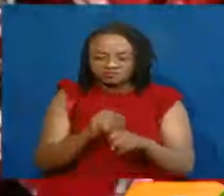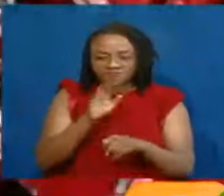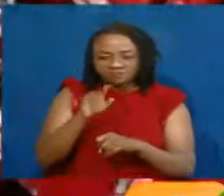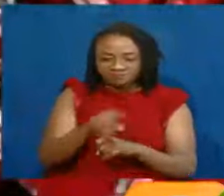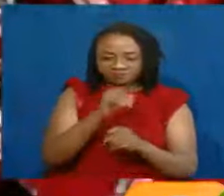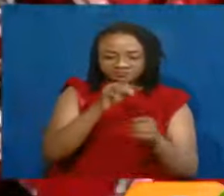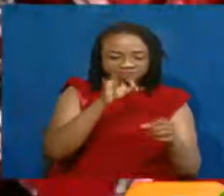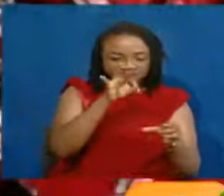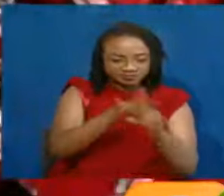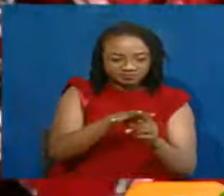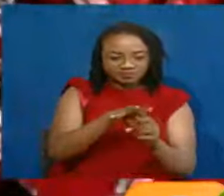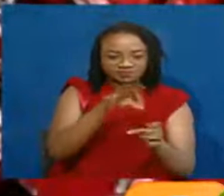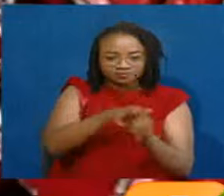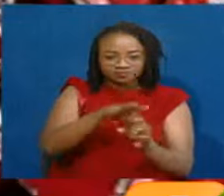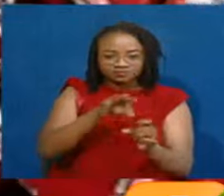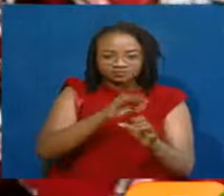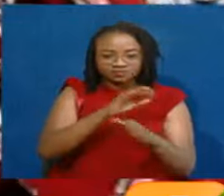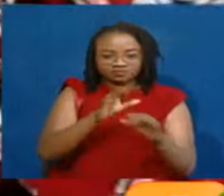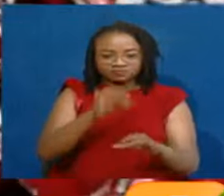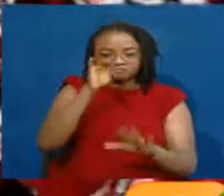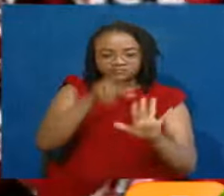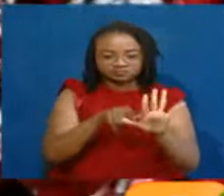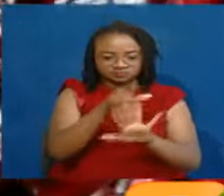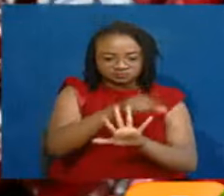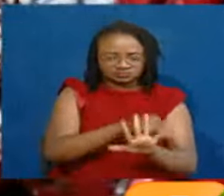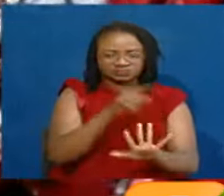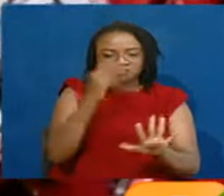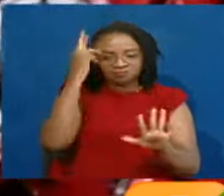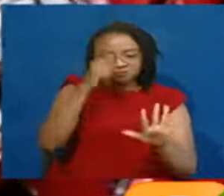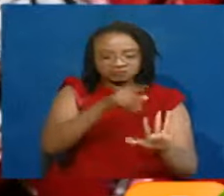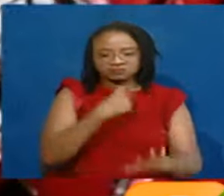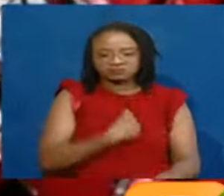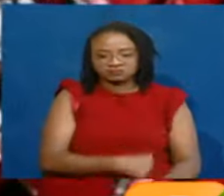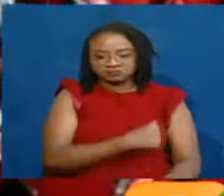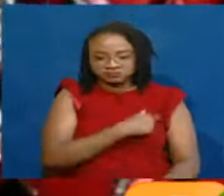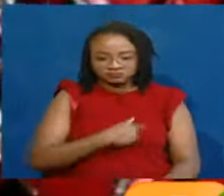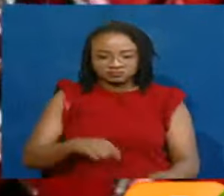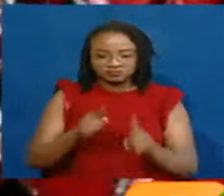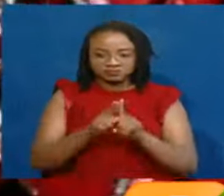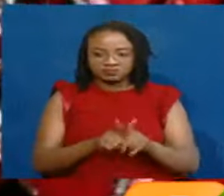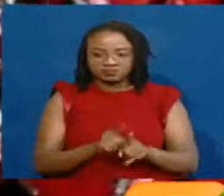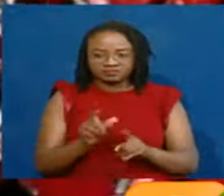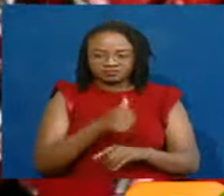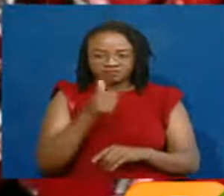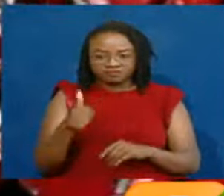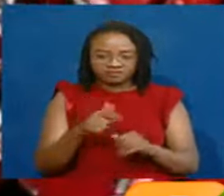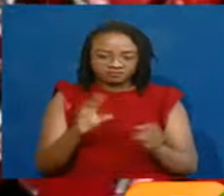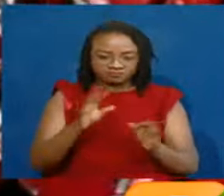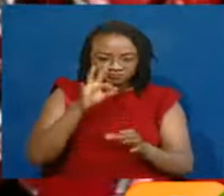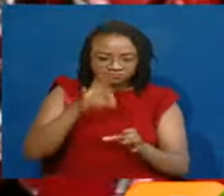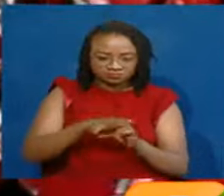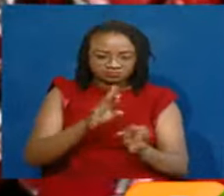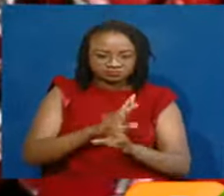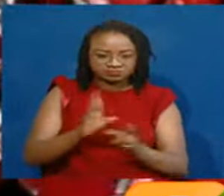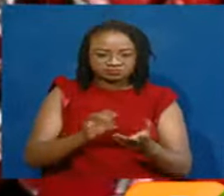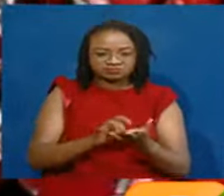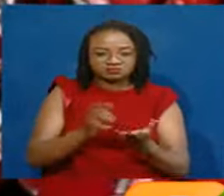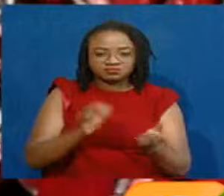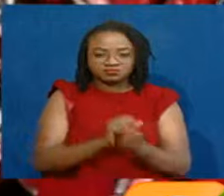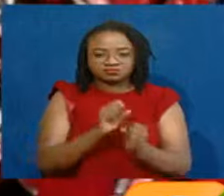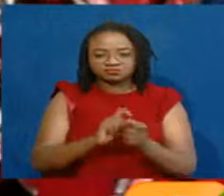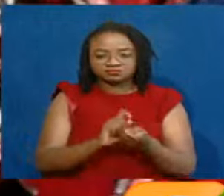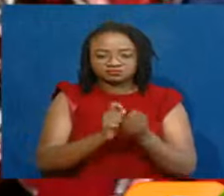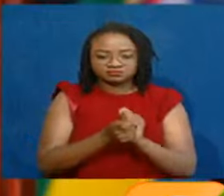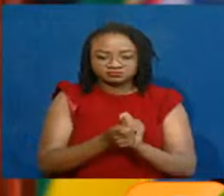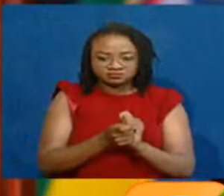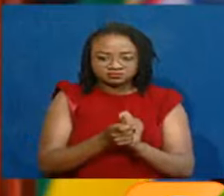grounds brought against him by the National Assembly. The same MPs then voted unanimously to replace him with President William Ruto's nominee, Professor Kithure